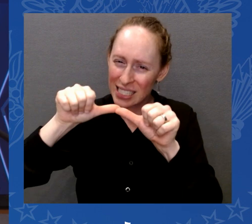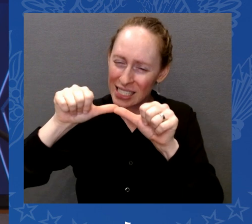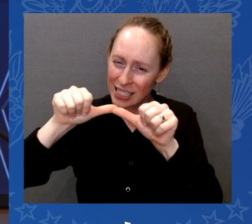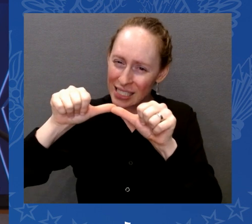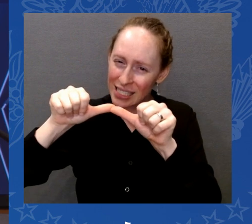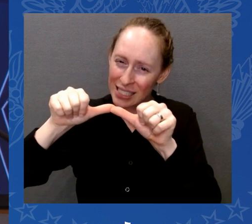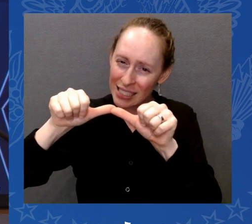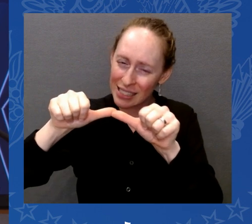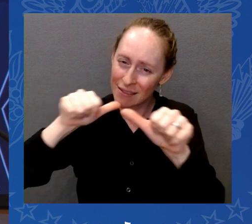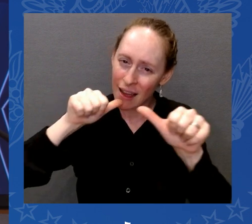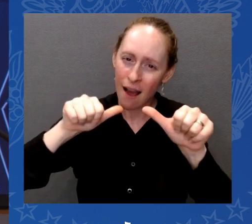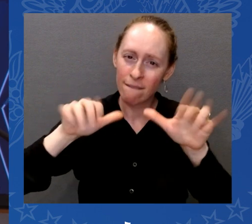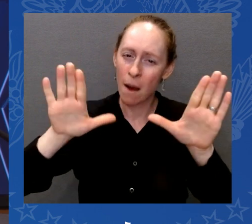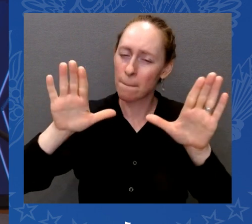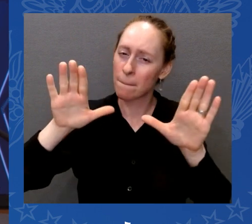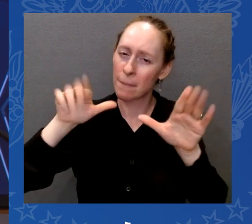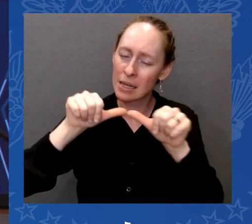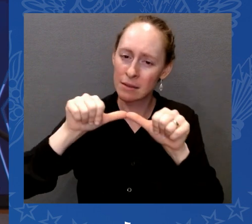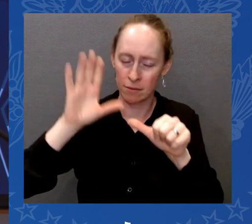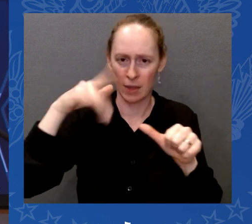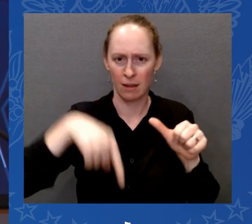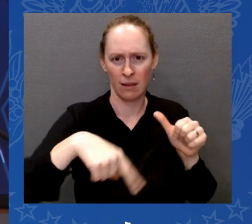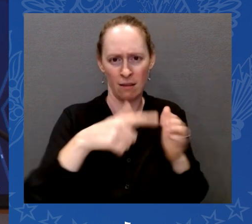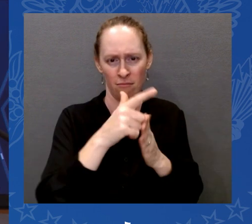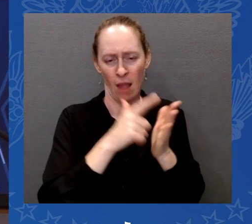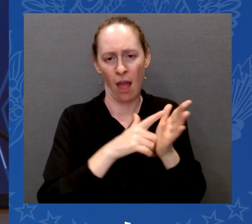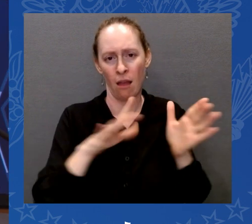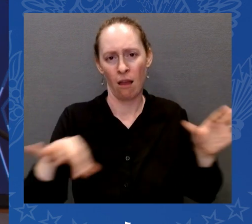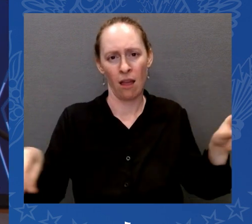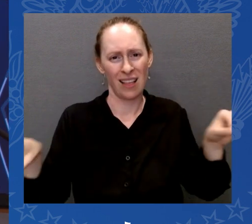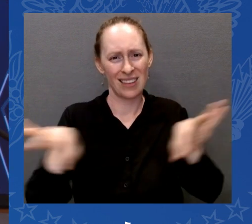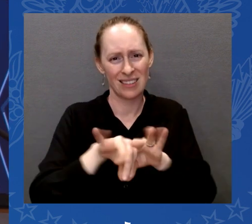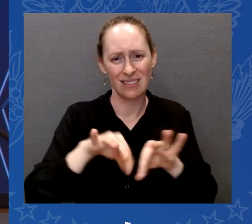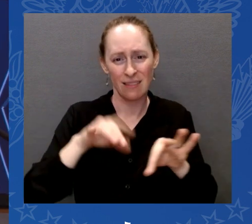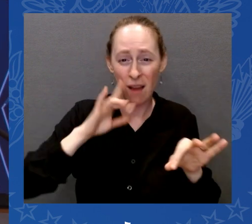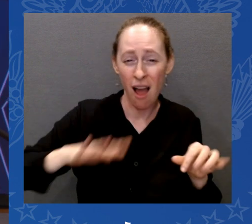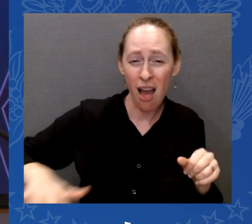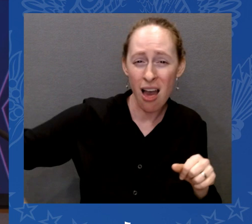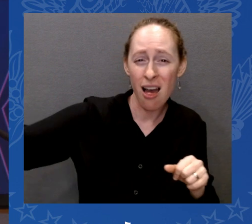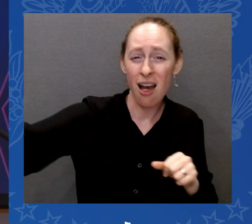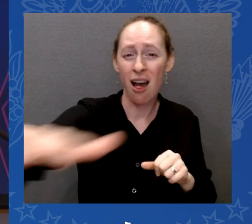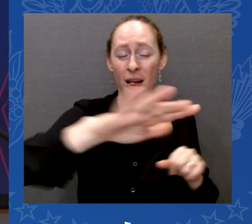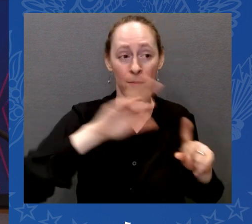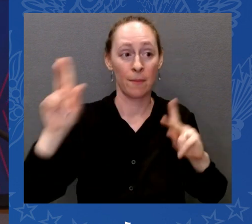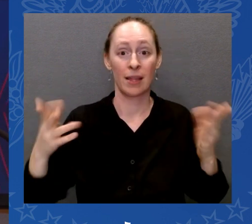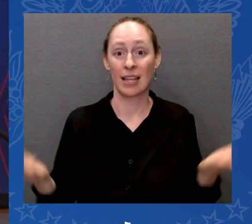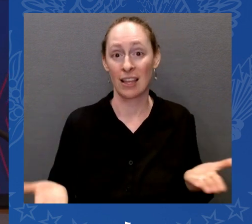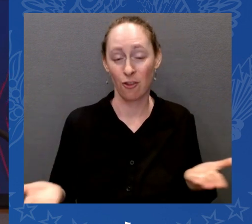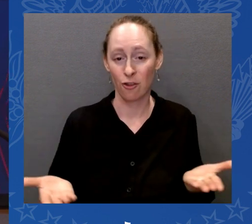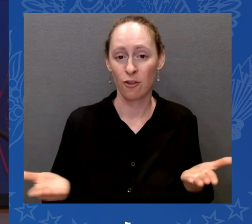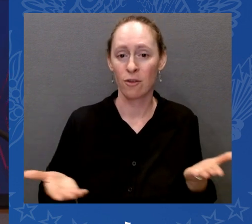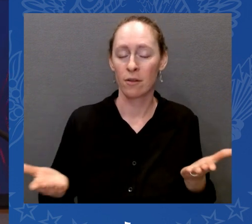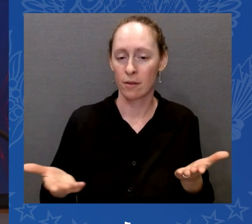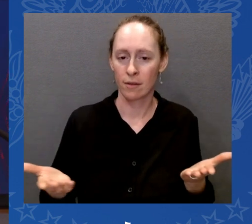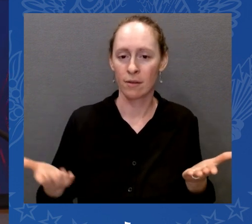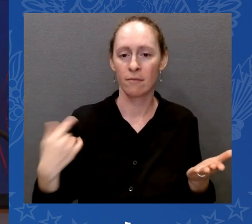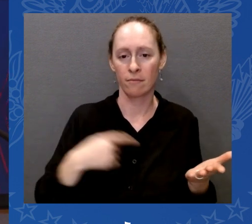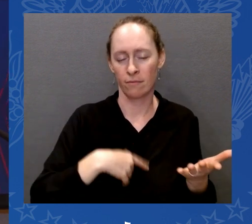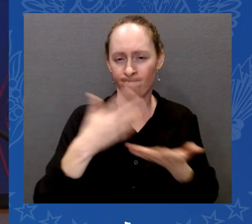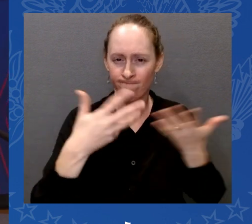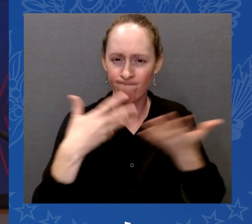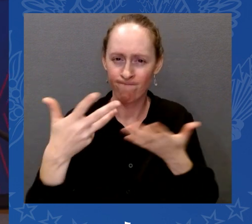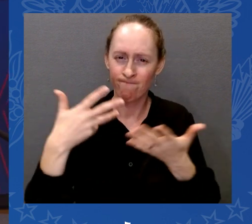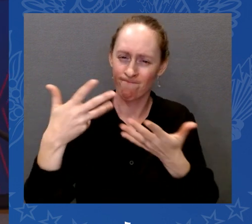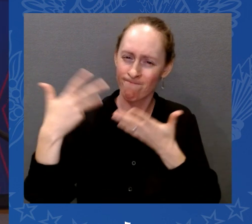like upstate New York. So with the President by my side, supporting us in every way at every